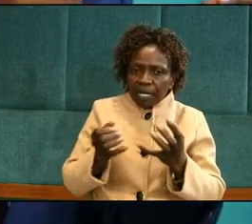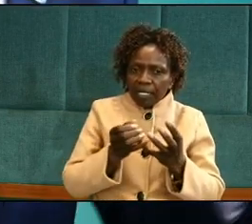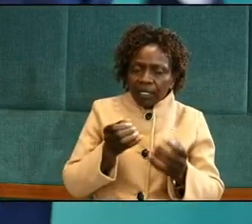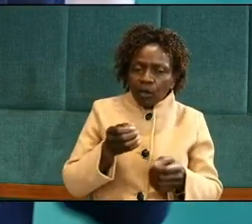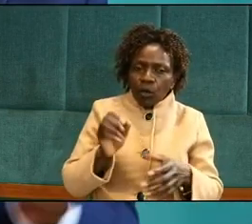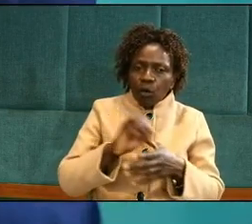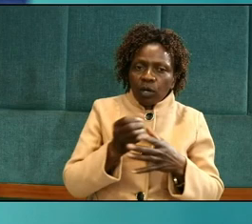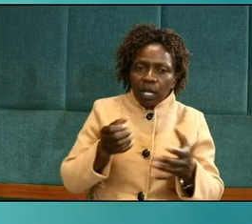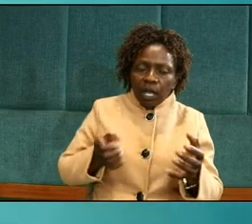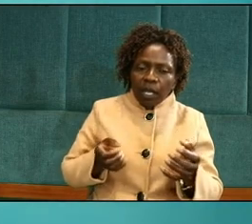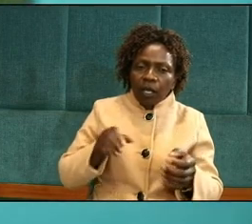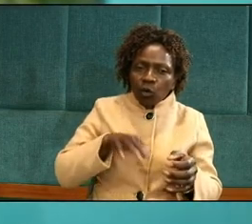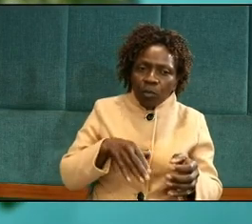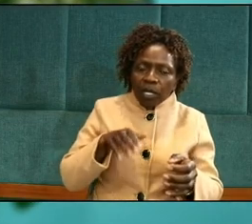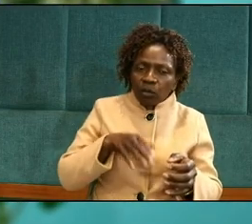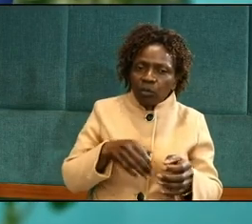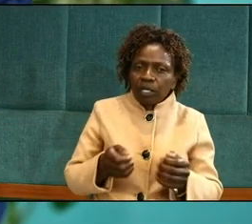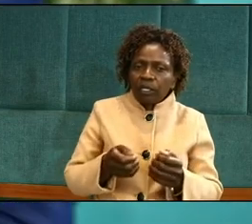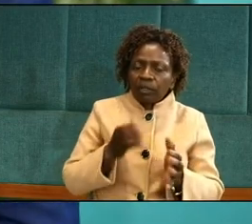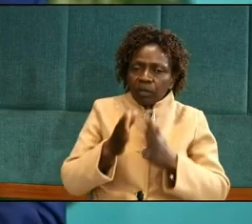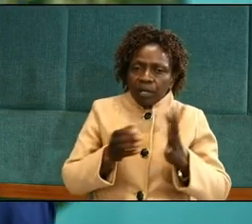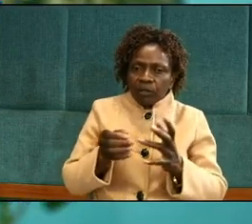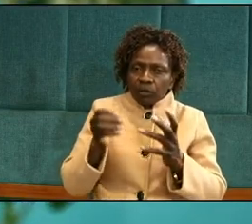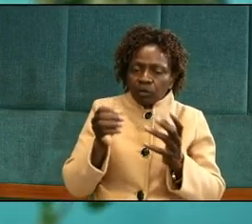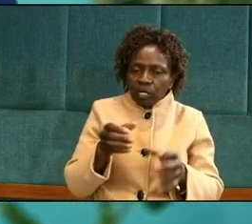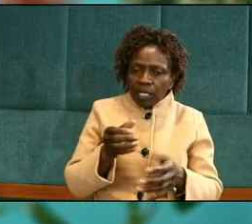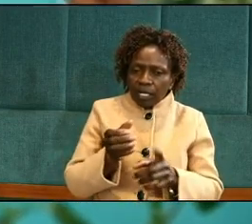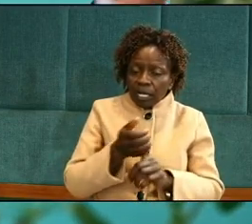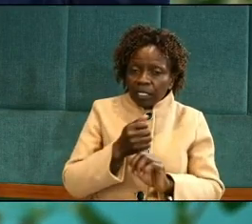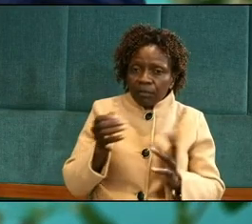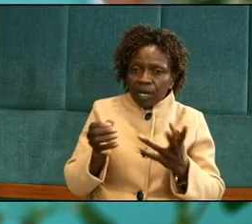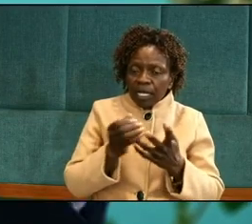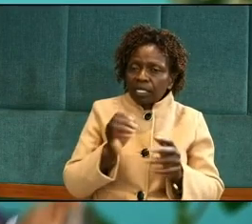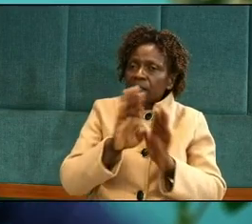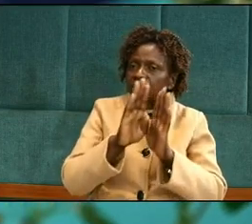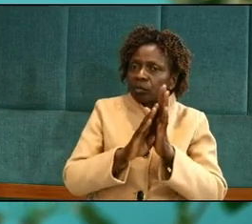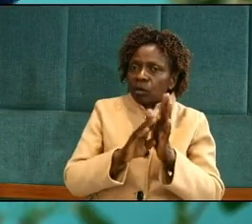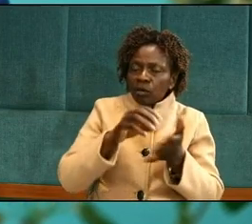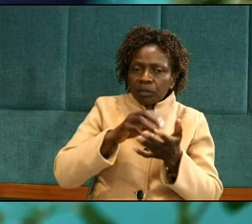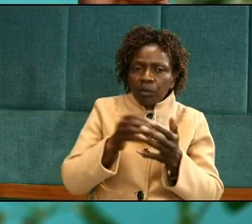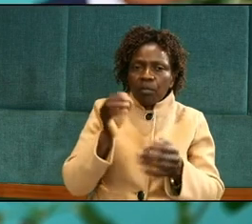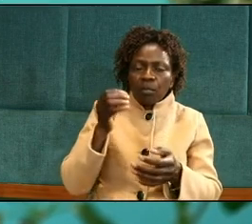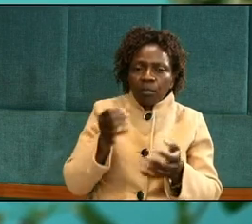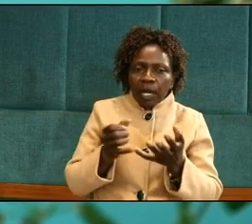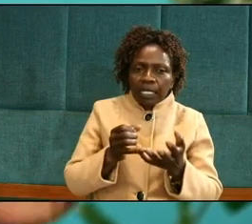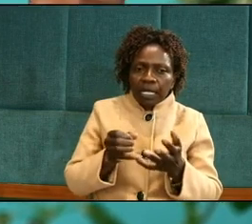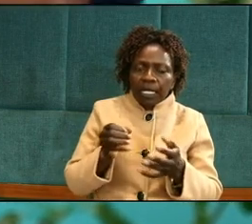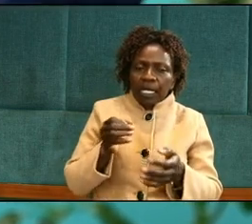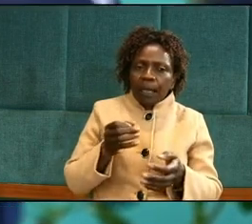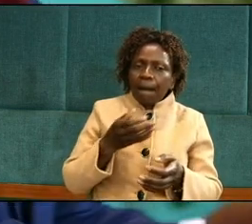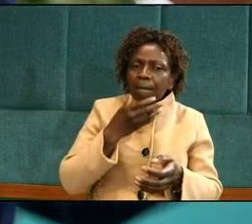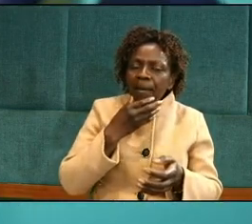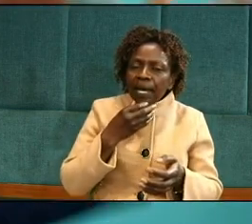That is not the biblical concept of marriage. The biblical concept of marriage is female